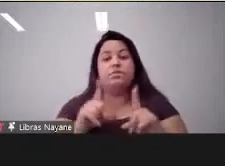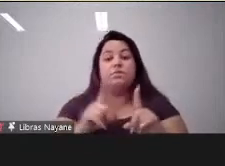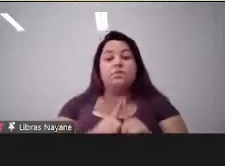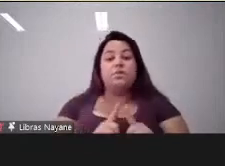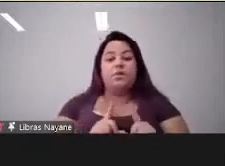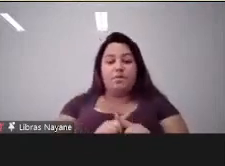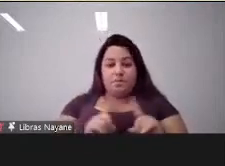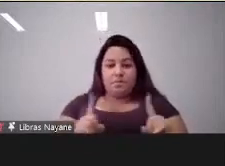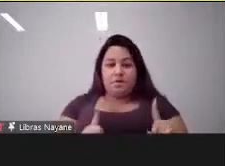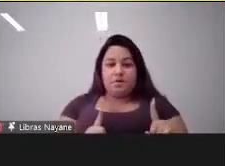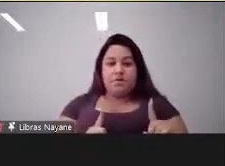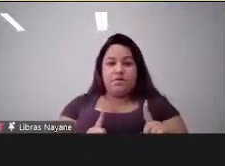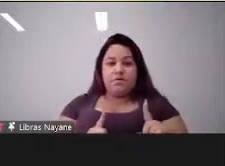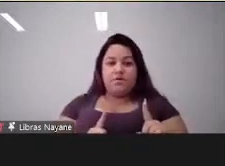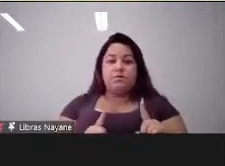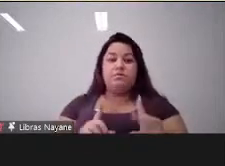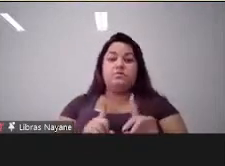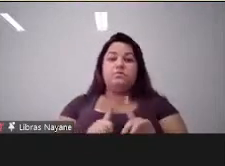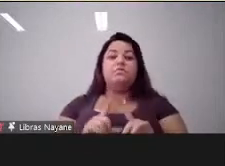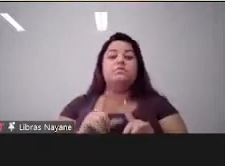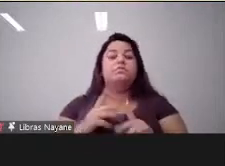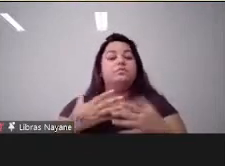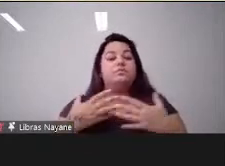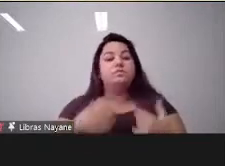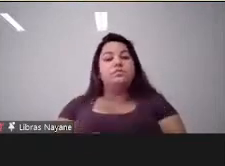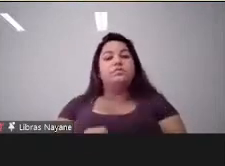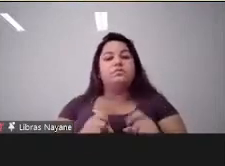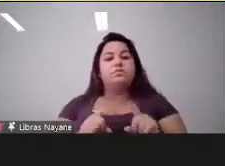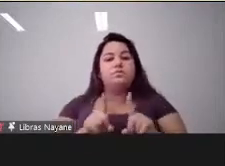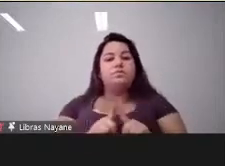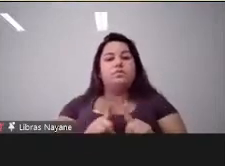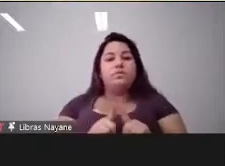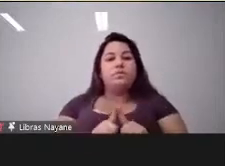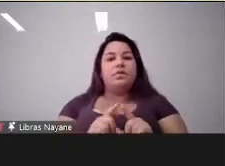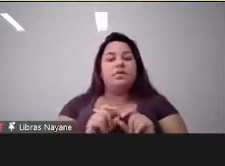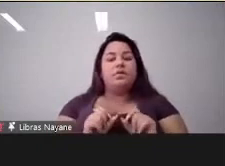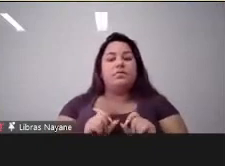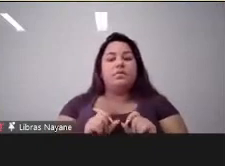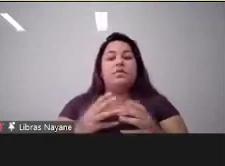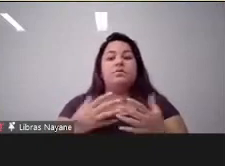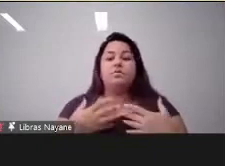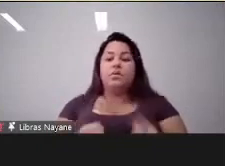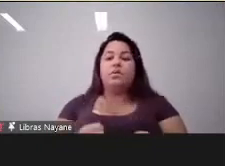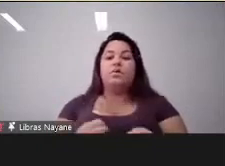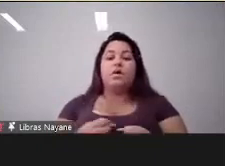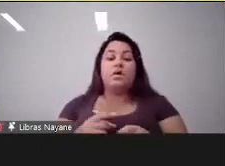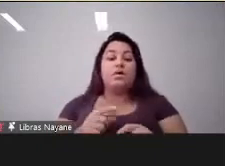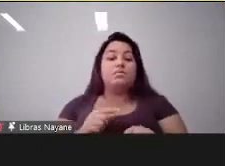on receipt in retirement, or at least most of it is. So